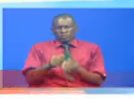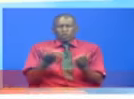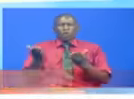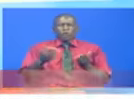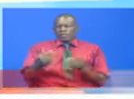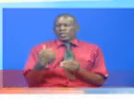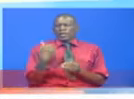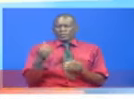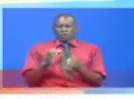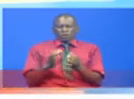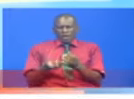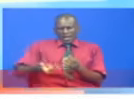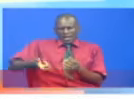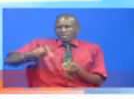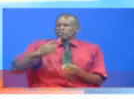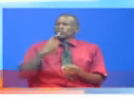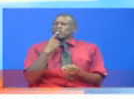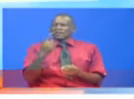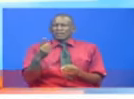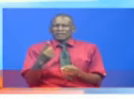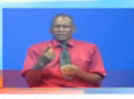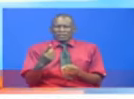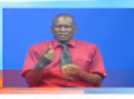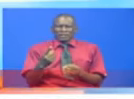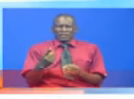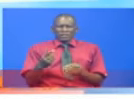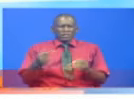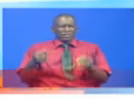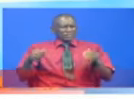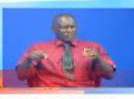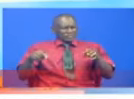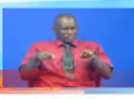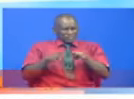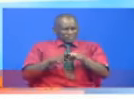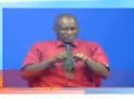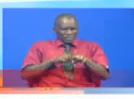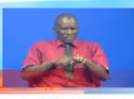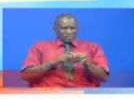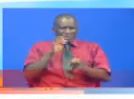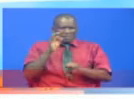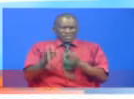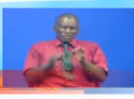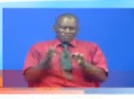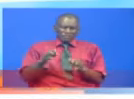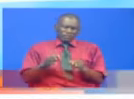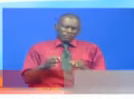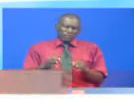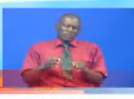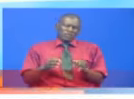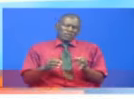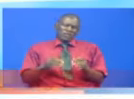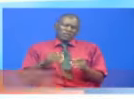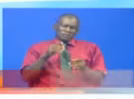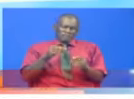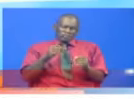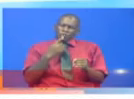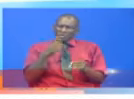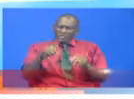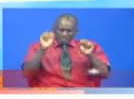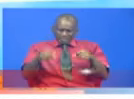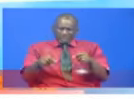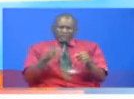number was extended to 100, provided, of course, the proviso there is that the